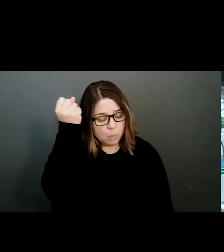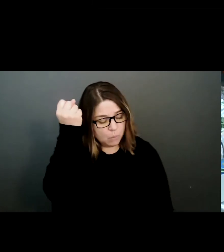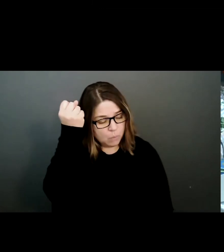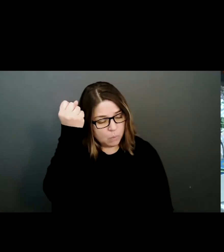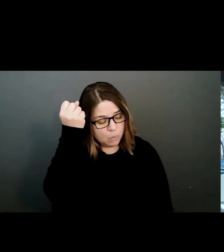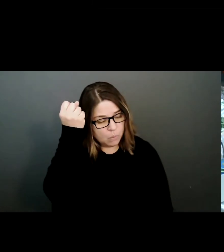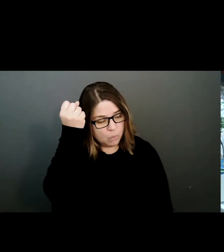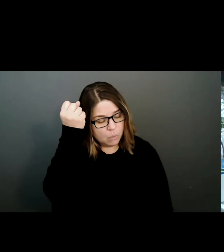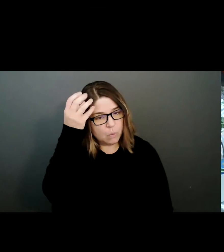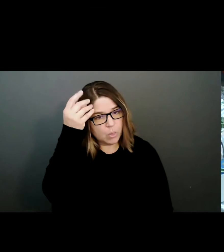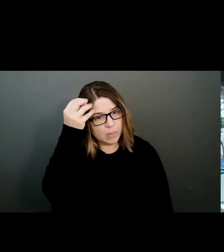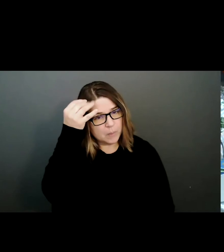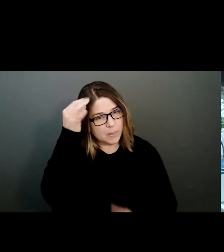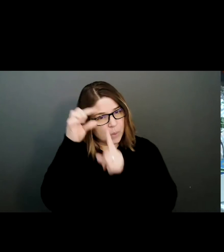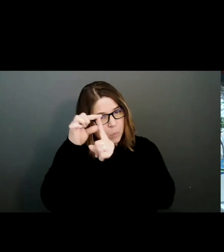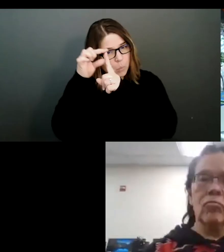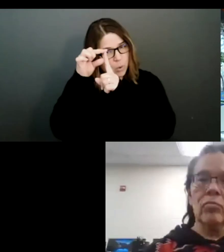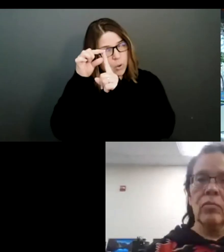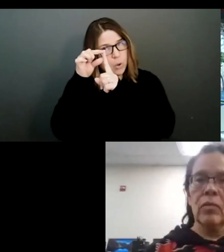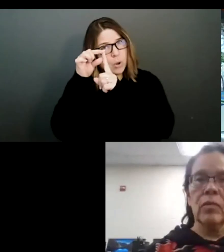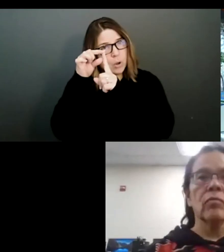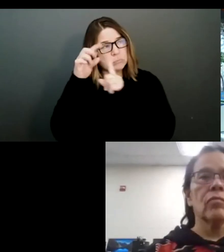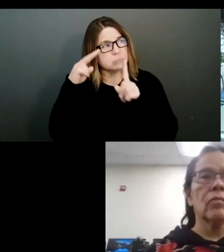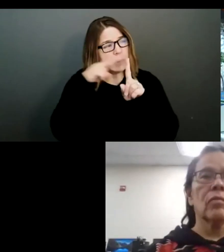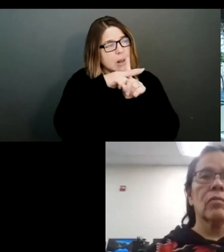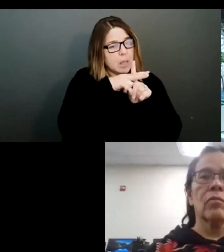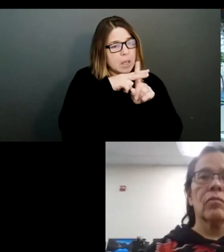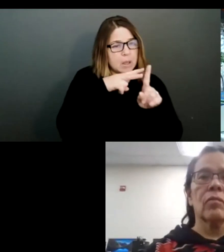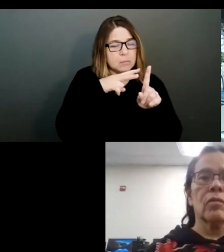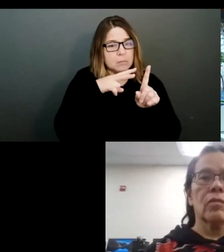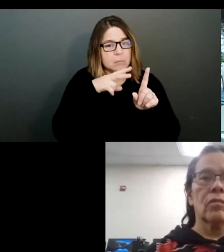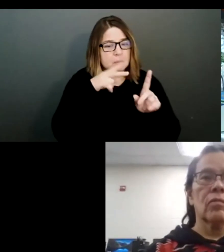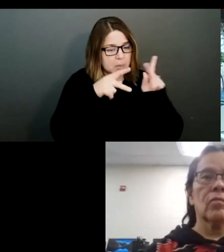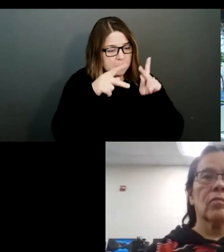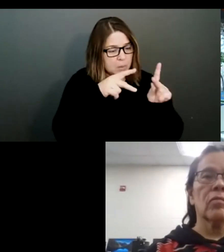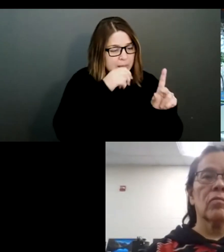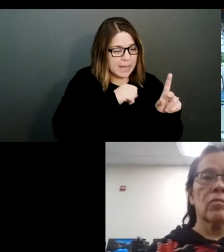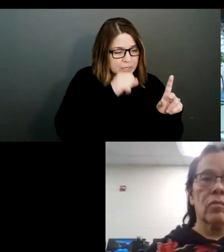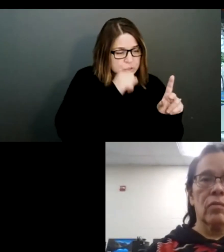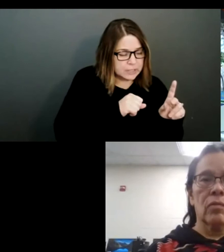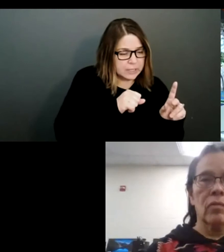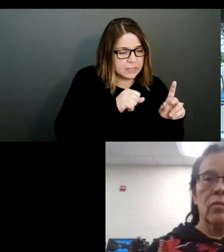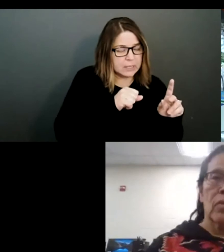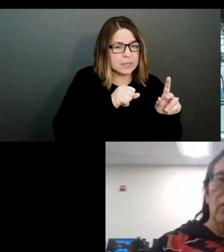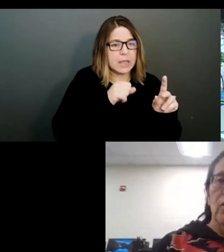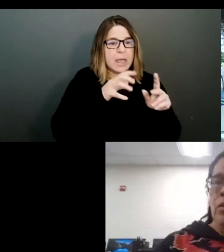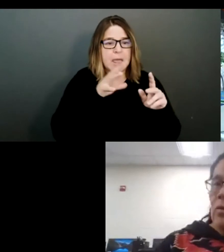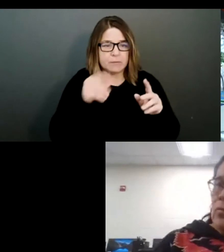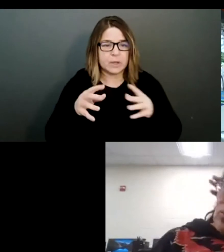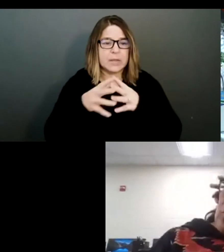context of how we're interacting with people who are aging and African heritage